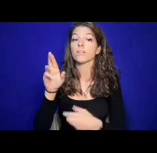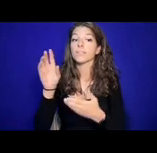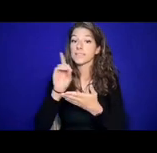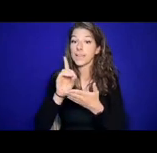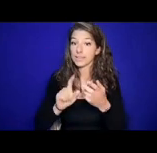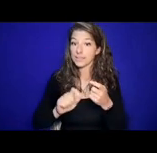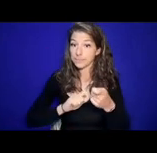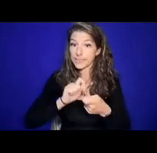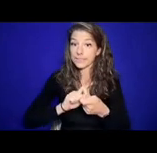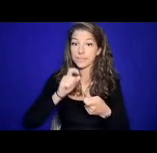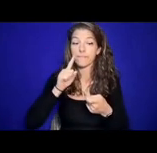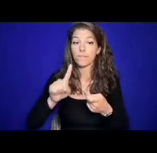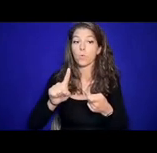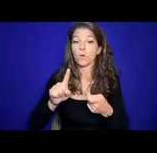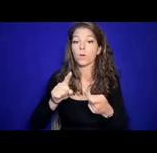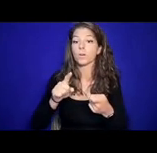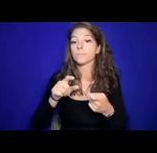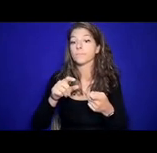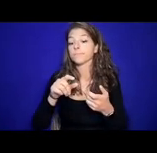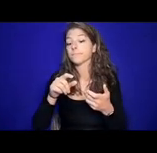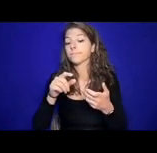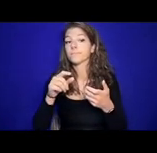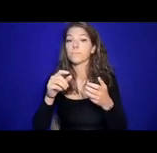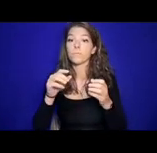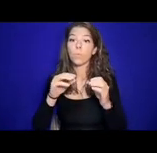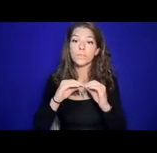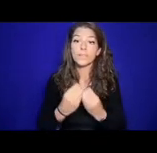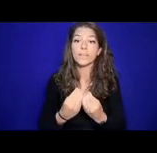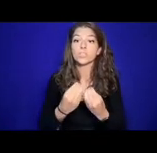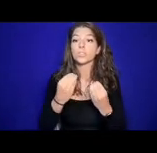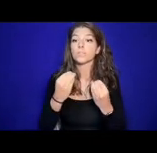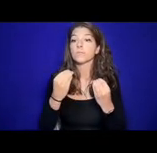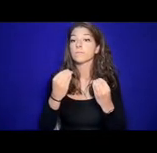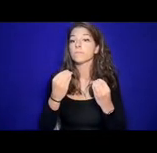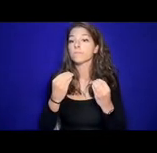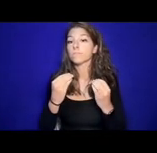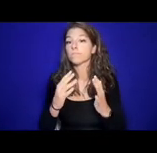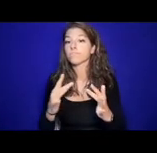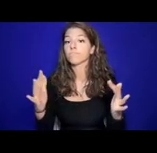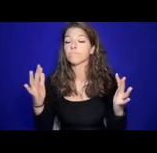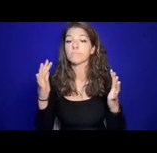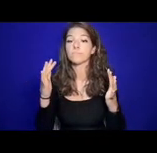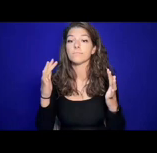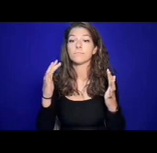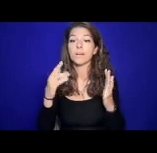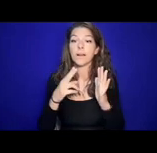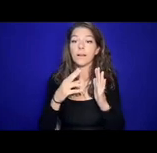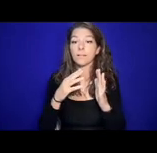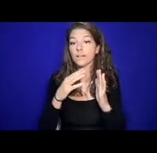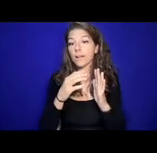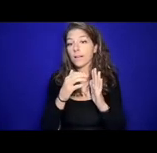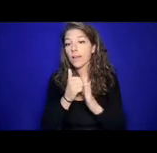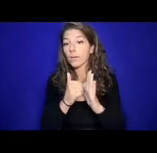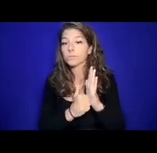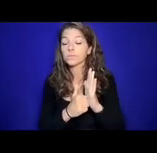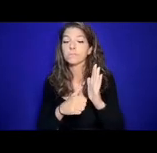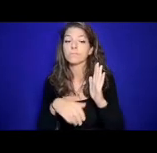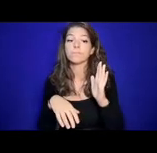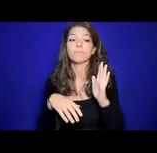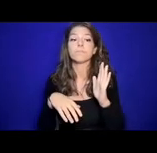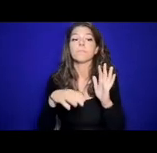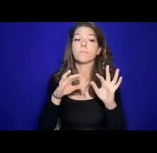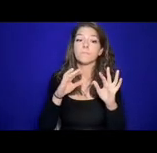designed specifically for entities and organizations who are supporting multiple ABLE account owners,